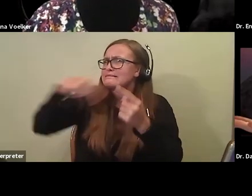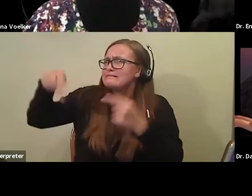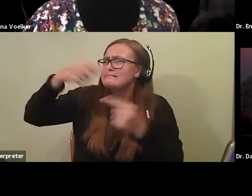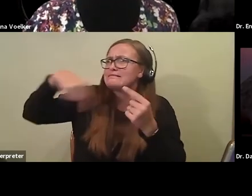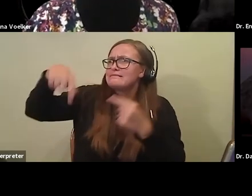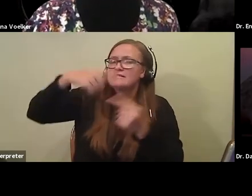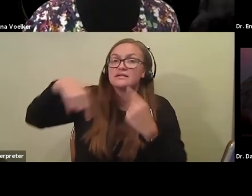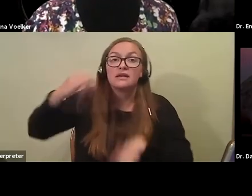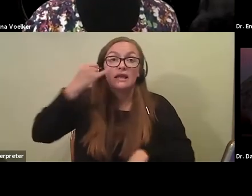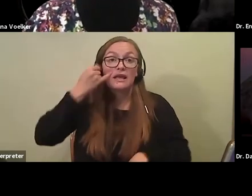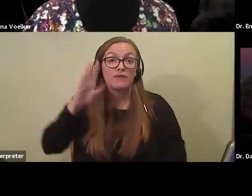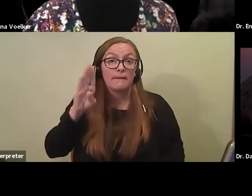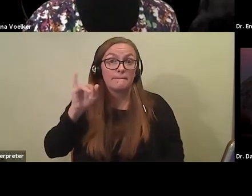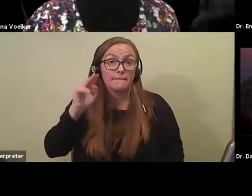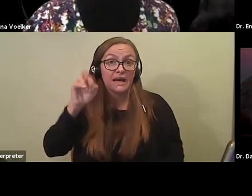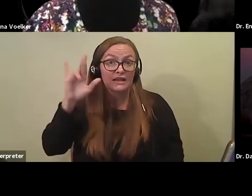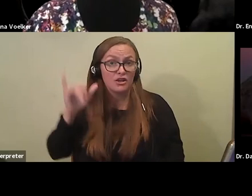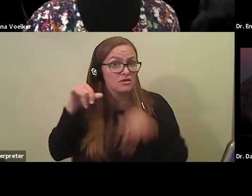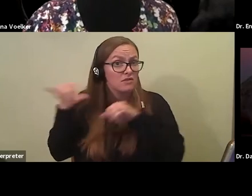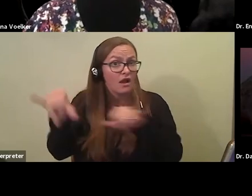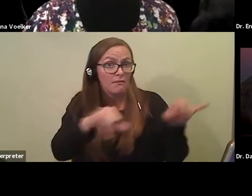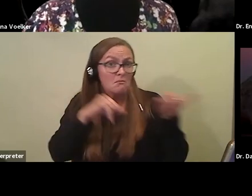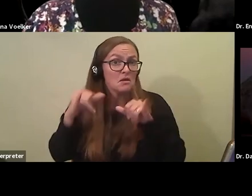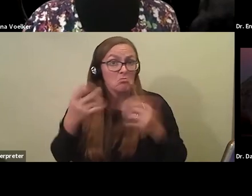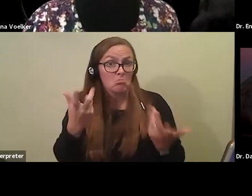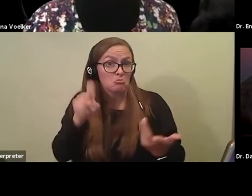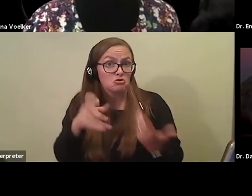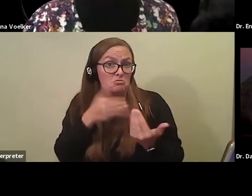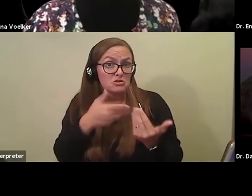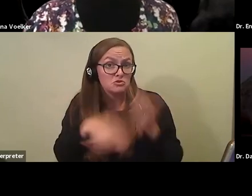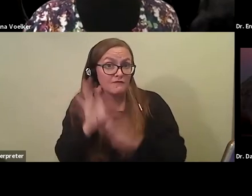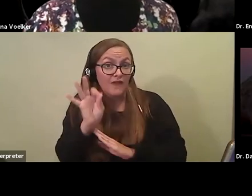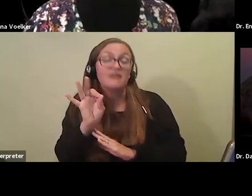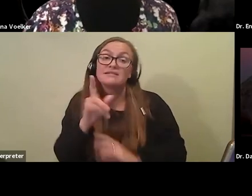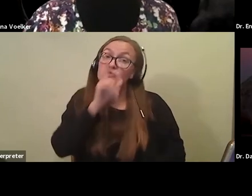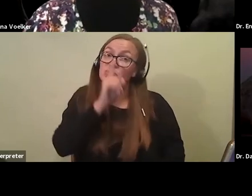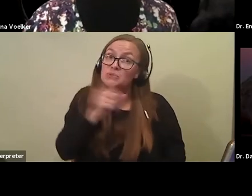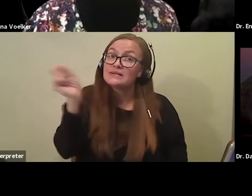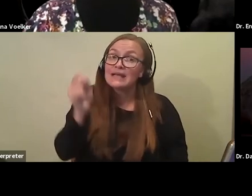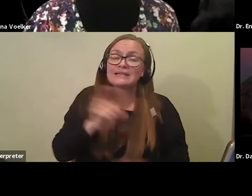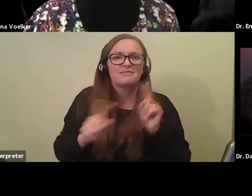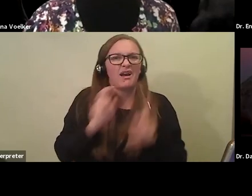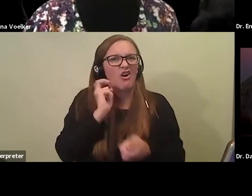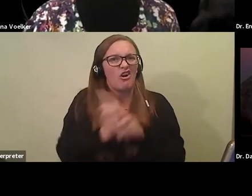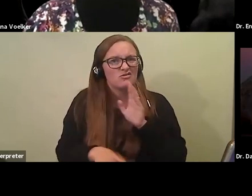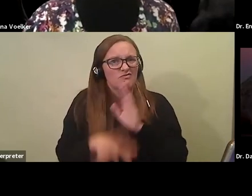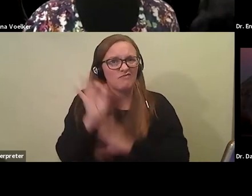super common, then shouldn't planets around binaries be super common? Well, this might be true, but it's actually quite hard to find planets around